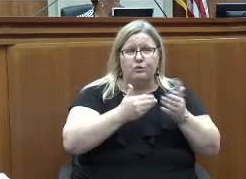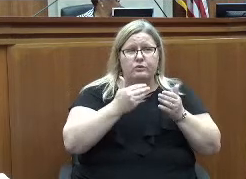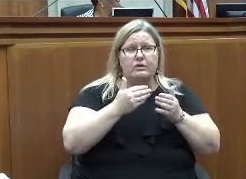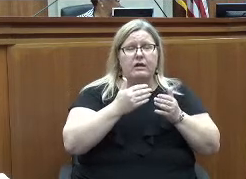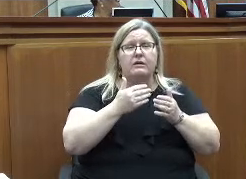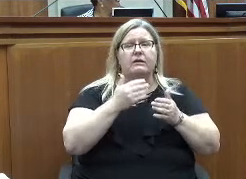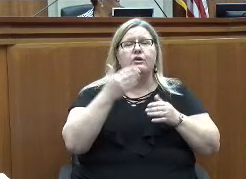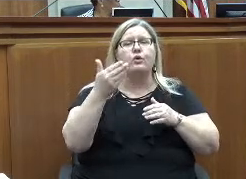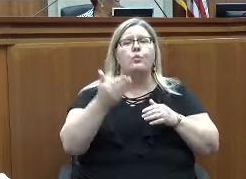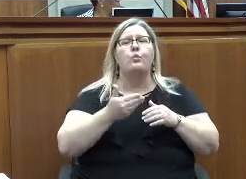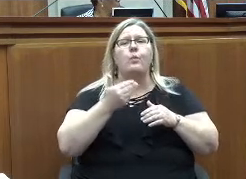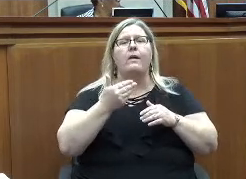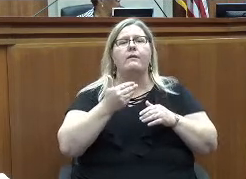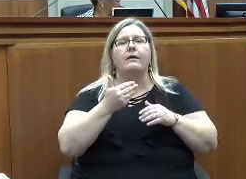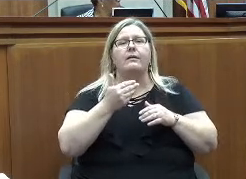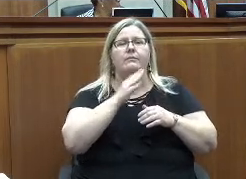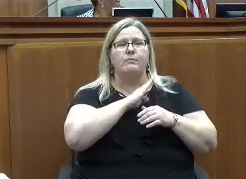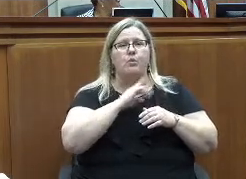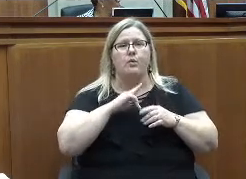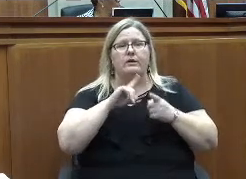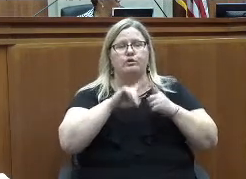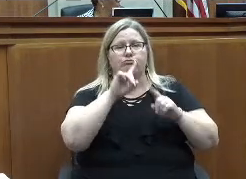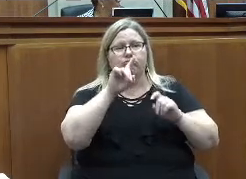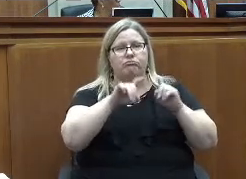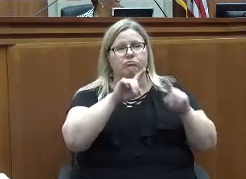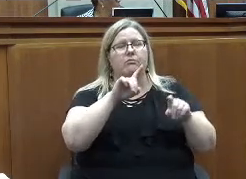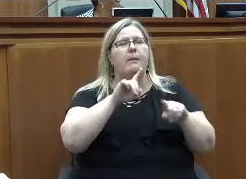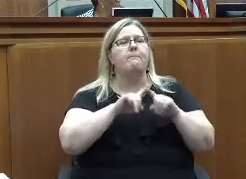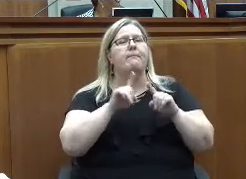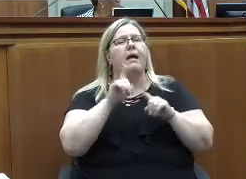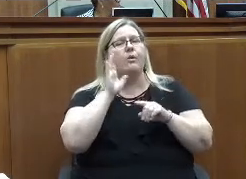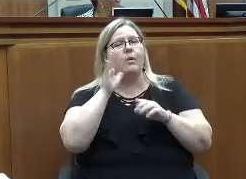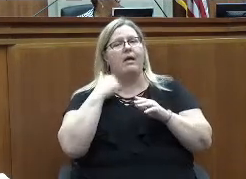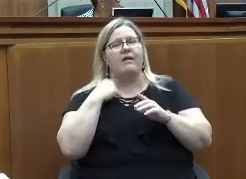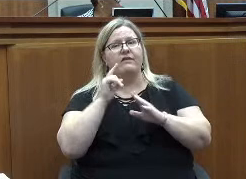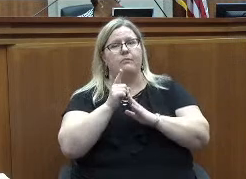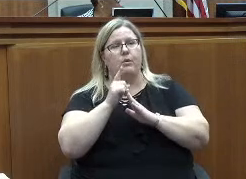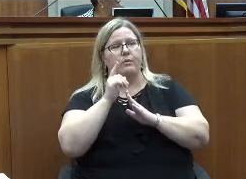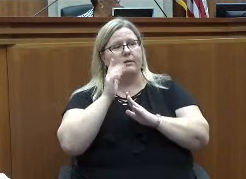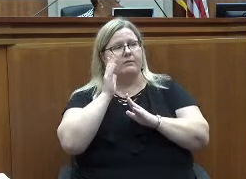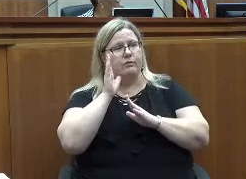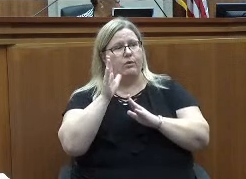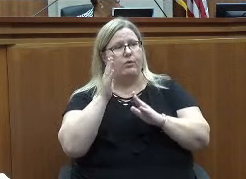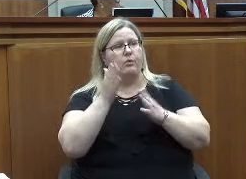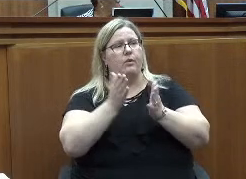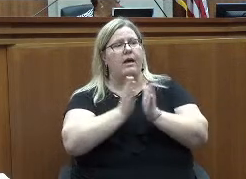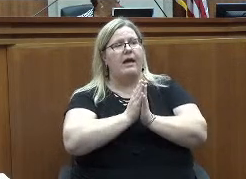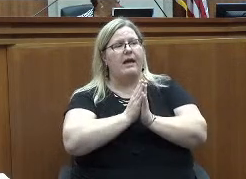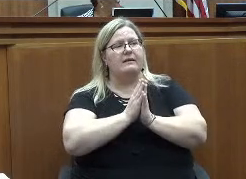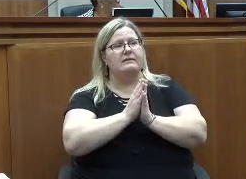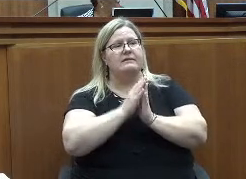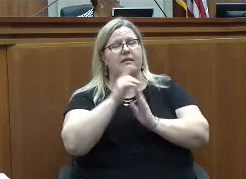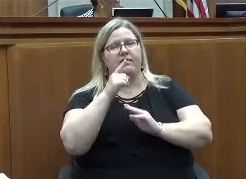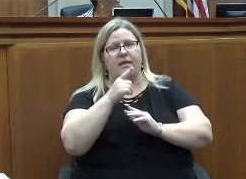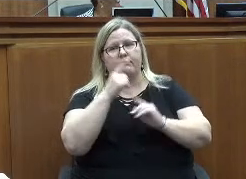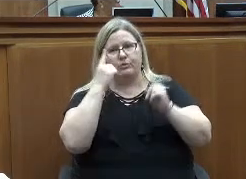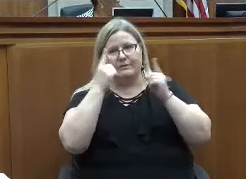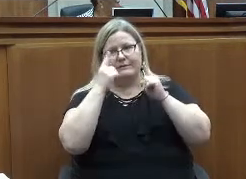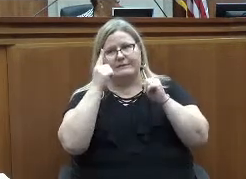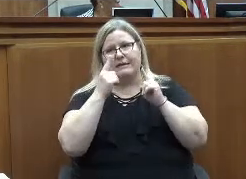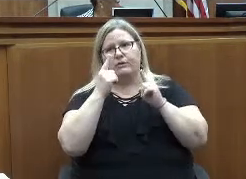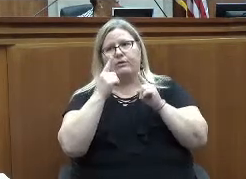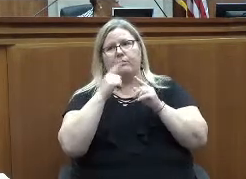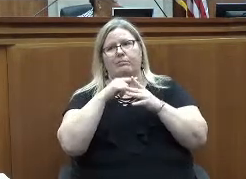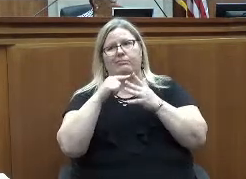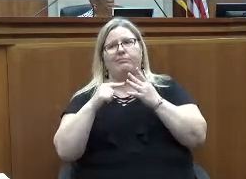ask questions, board members obviously, but there will be that moment when their actual application's up for consideration in their next meeting.